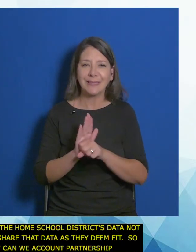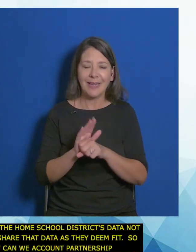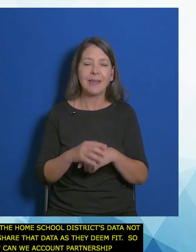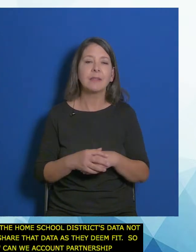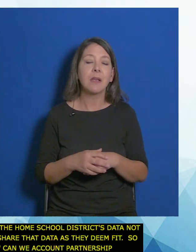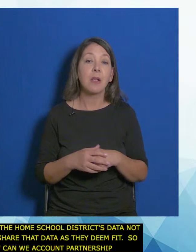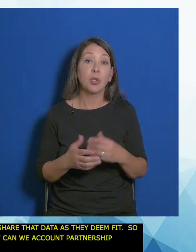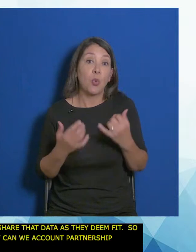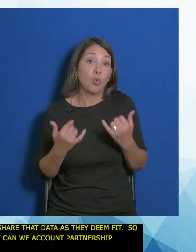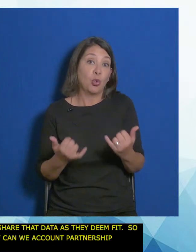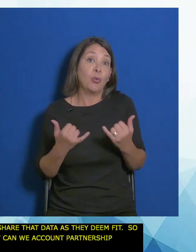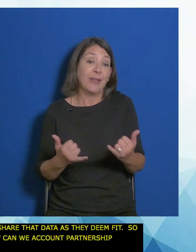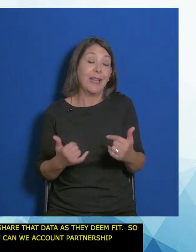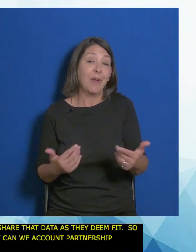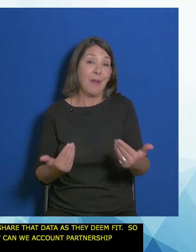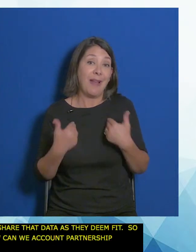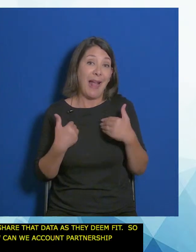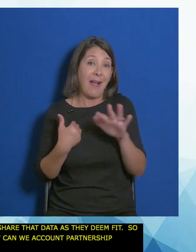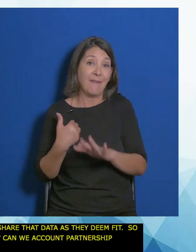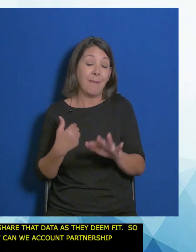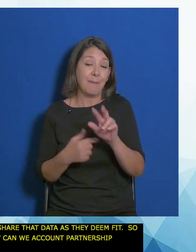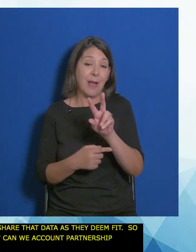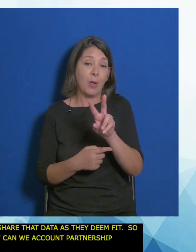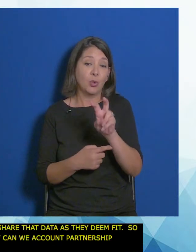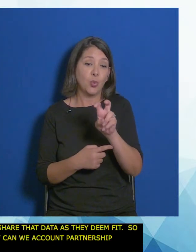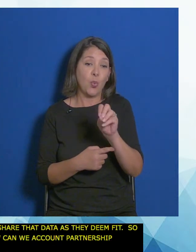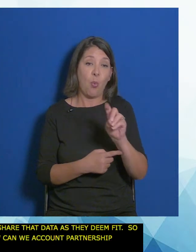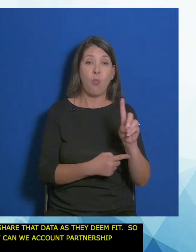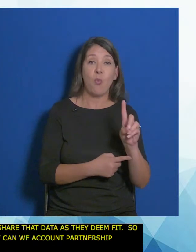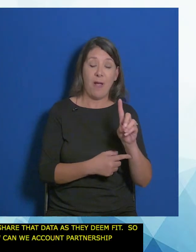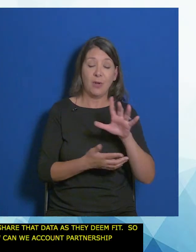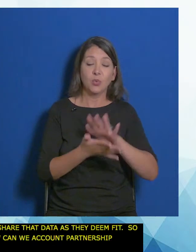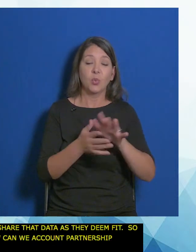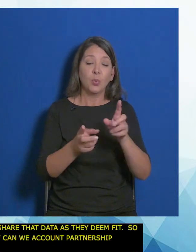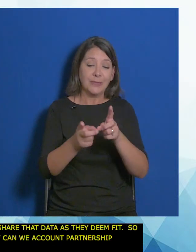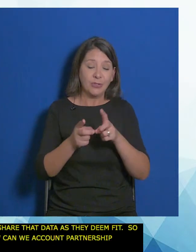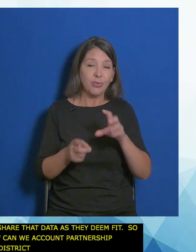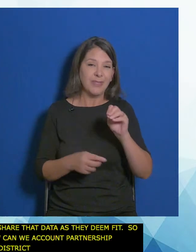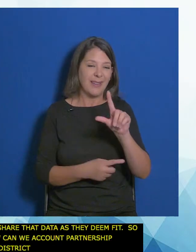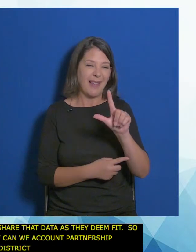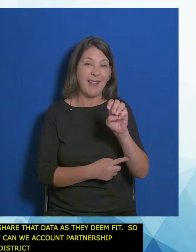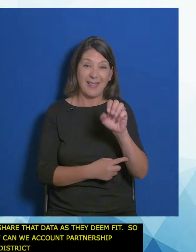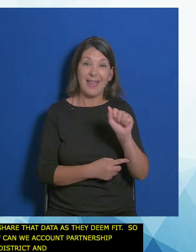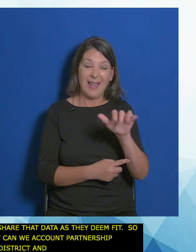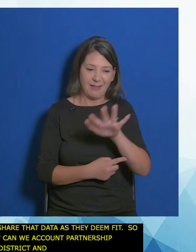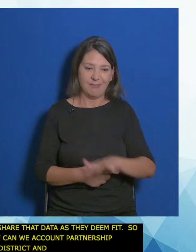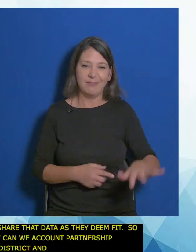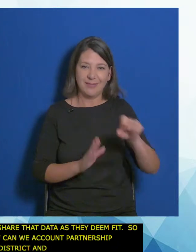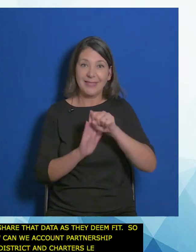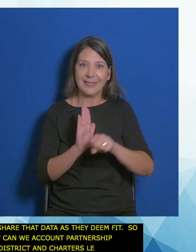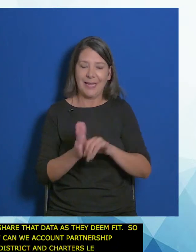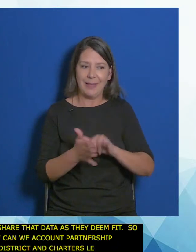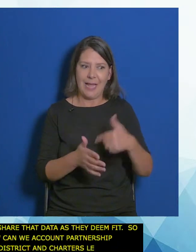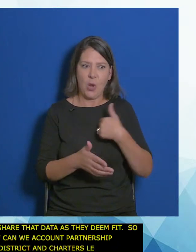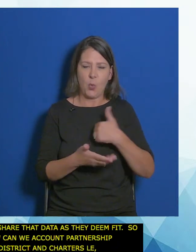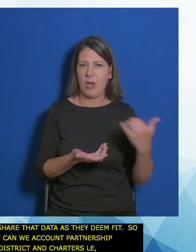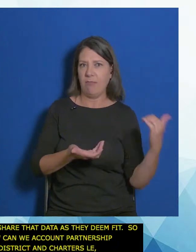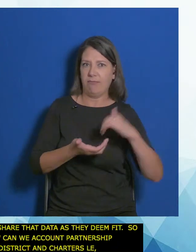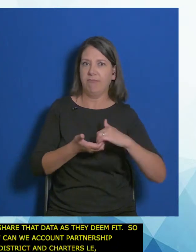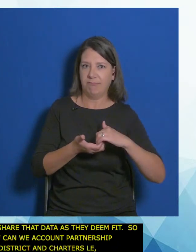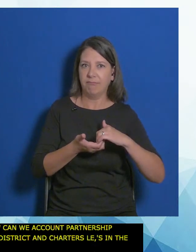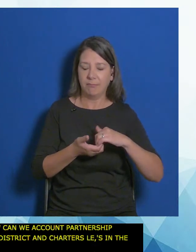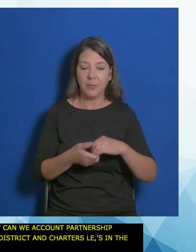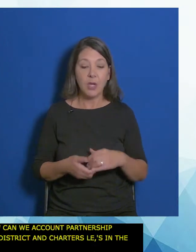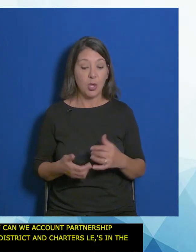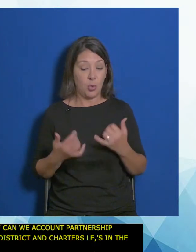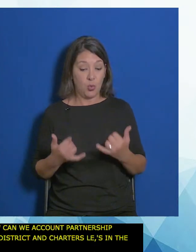Currently, we have about 201 school districts and charters, LEAs, in the state that we currently work with. As of